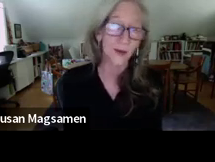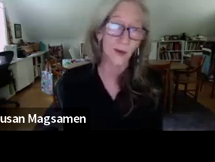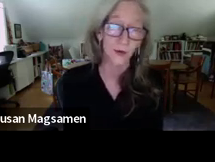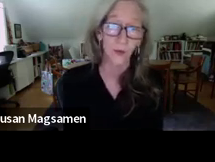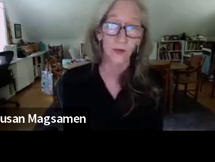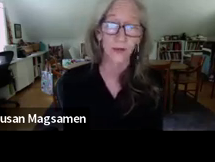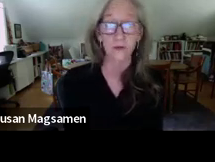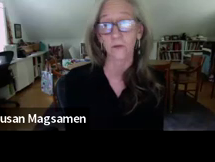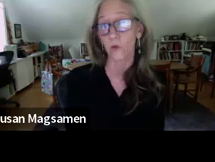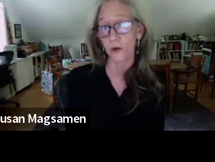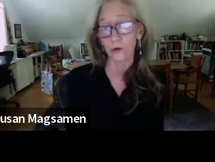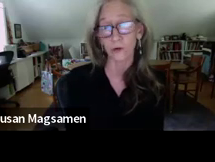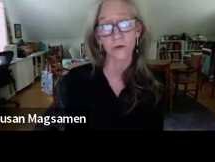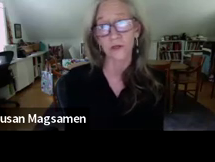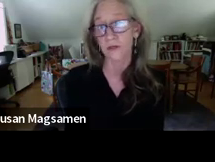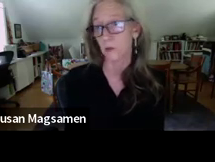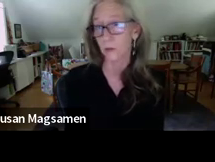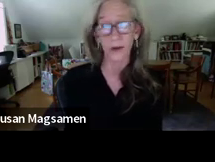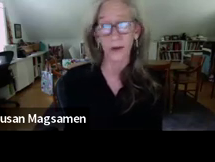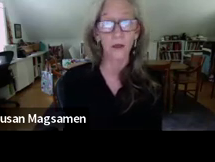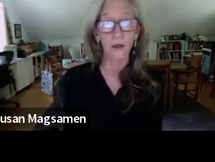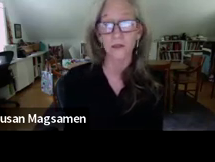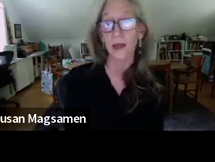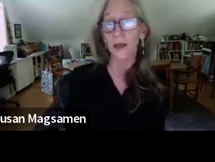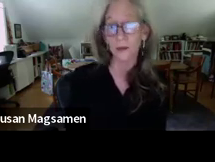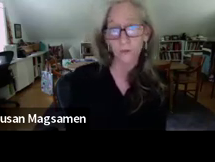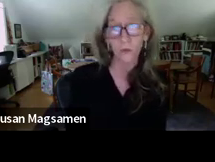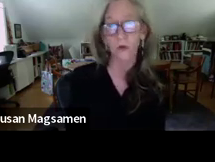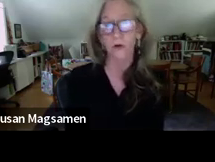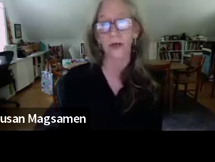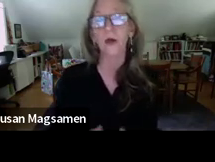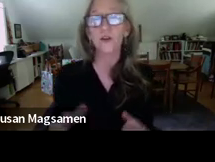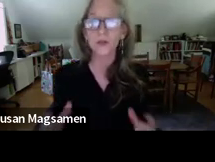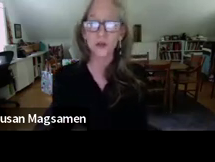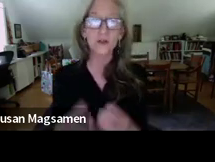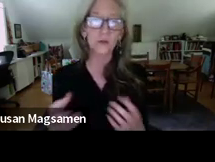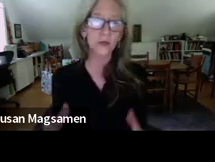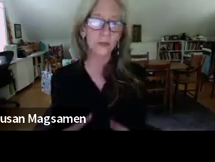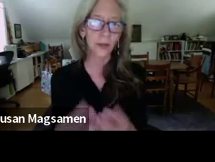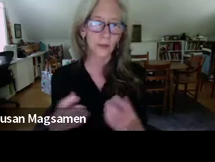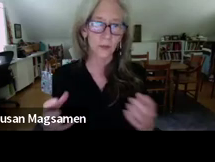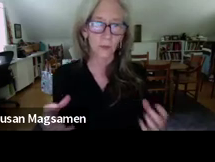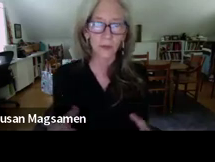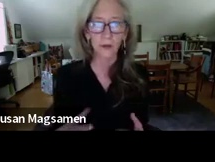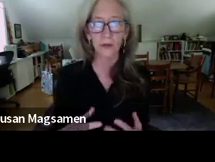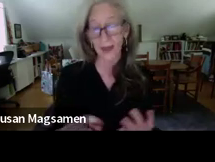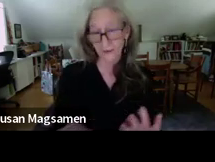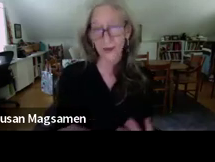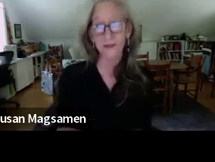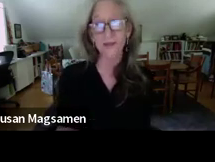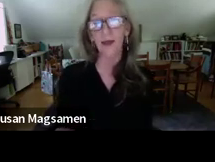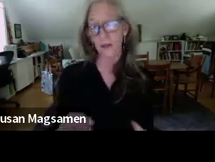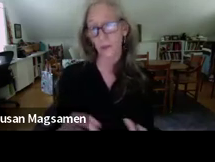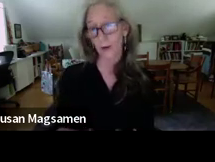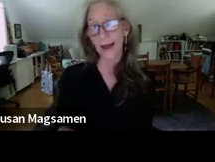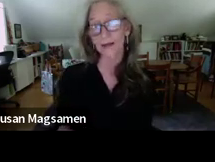the academic community, whether that's four-year universities, community colleges, informal learning. So we start to really be able to build the